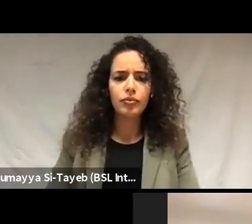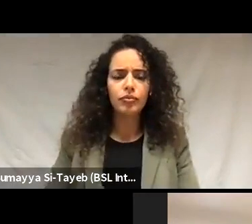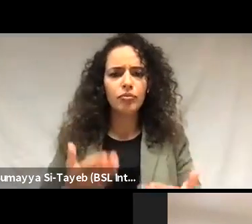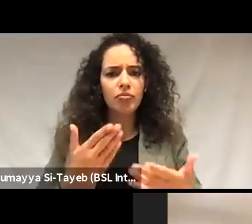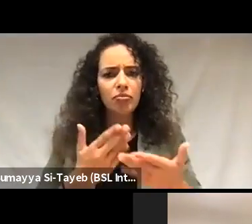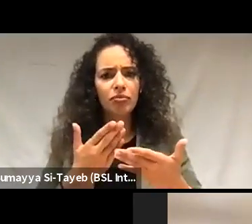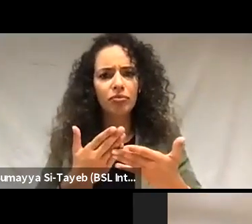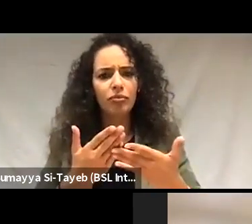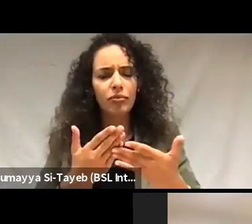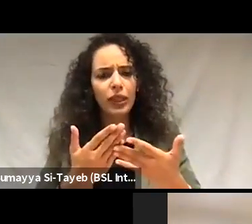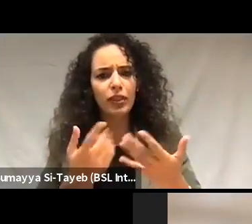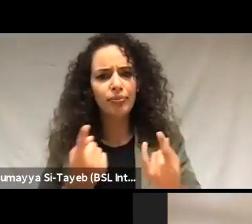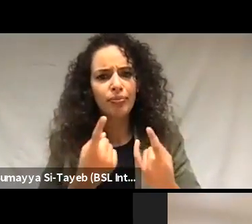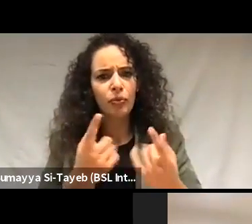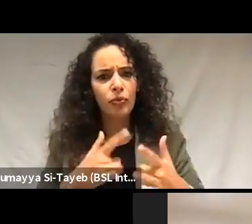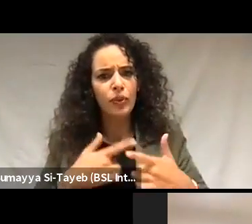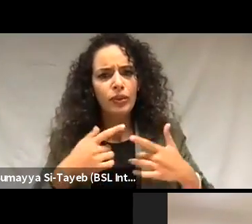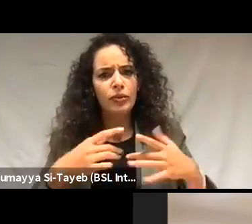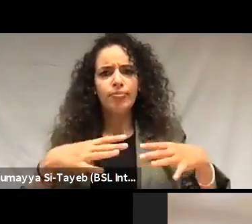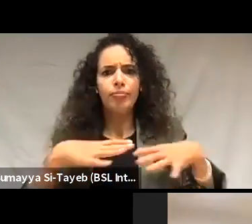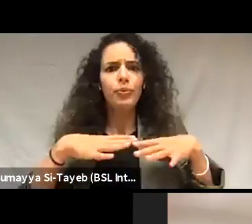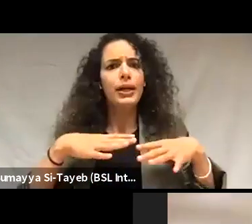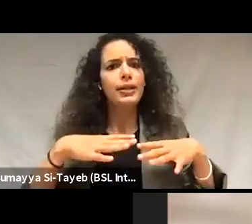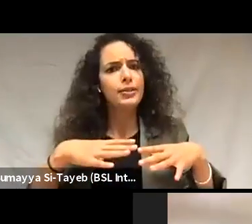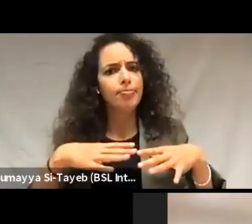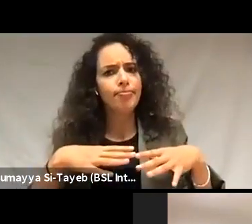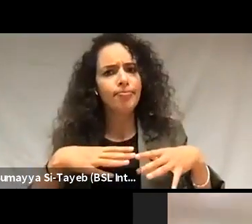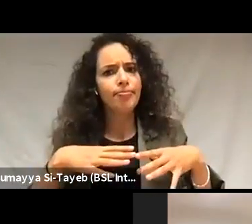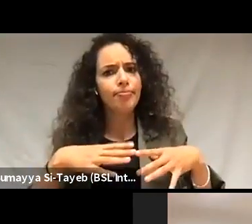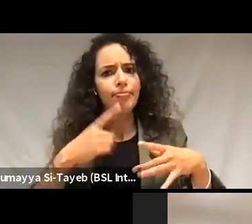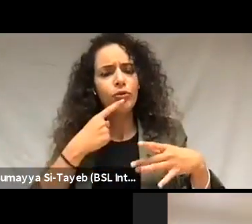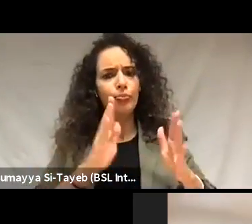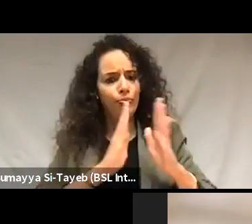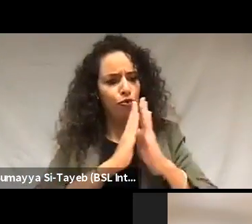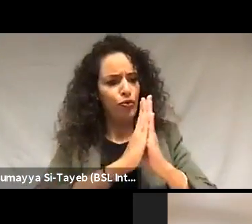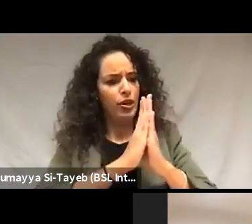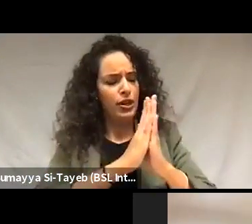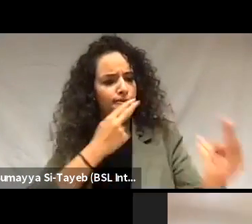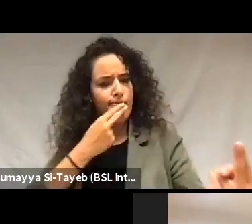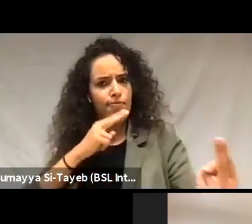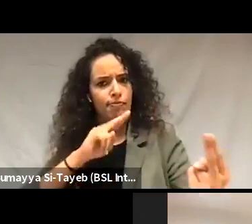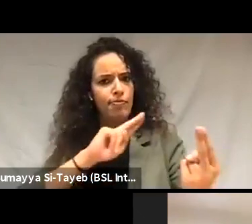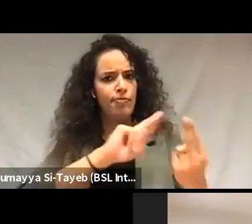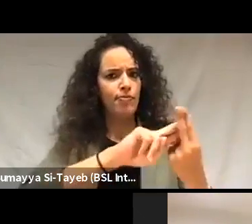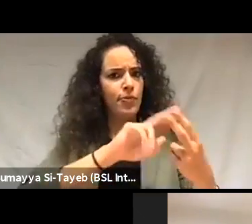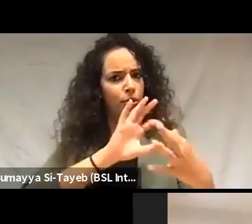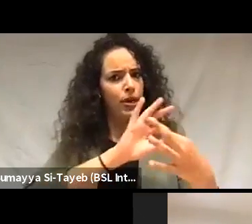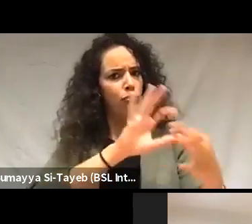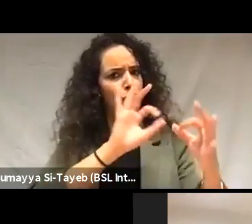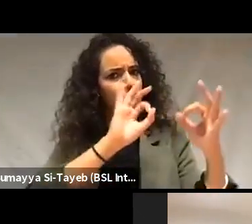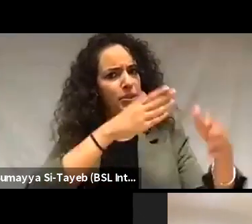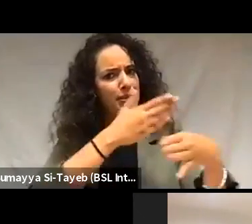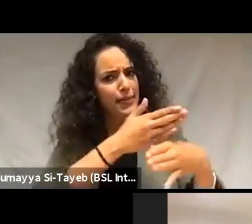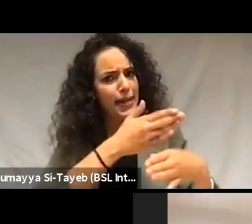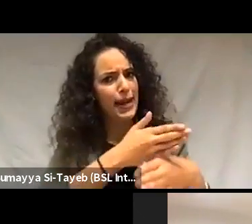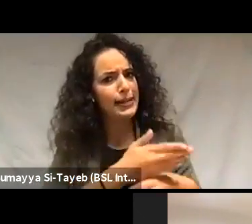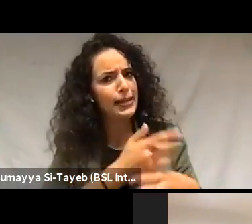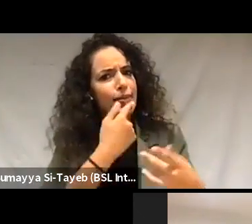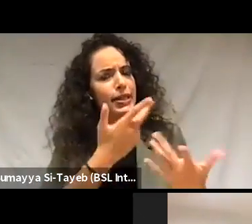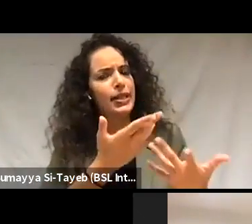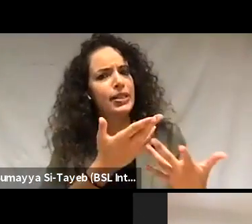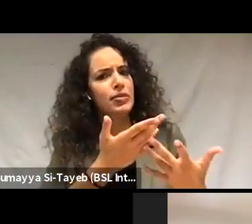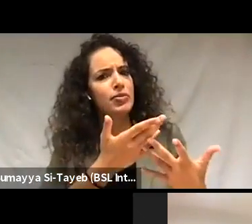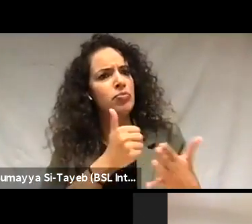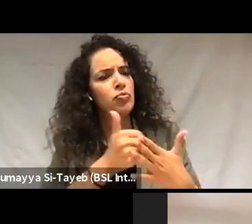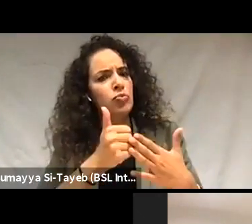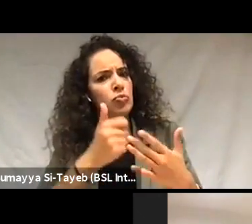to lumber a particular religion with particular activities seems to be perfectly okay as long as